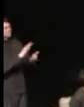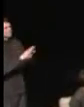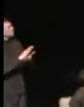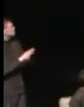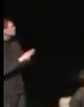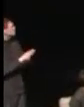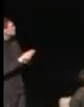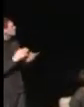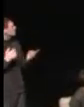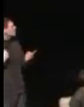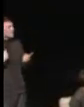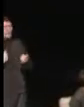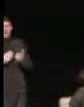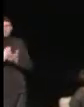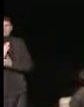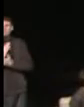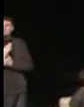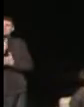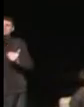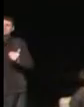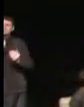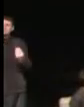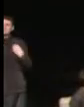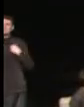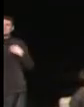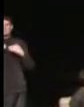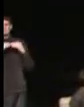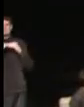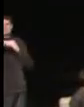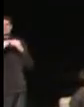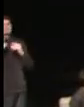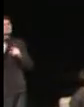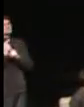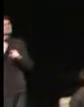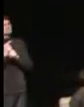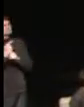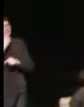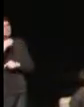I have the right to expect a decent standard of living.